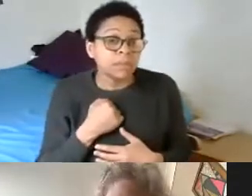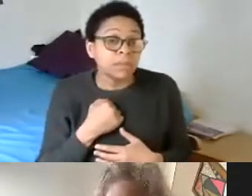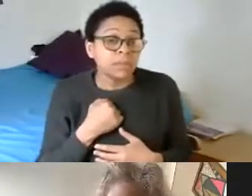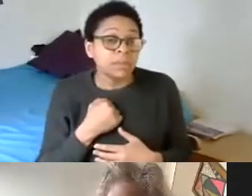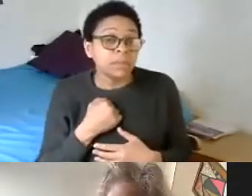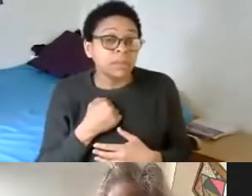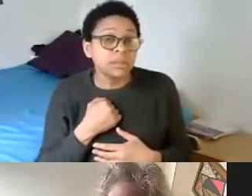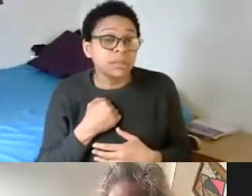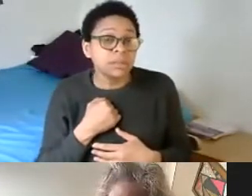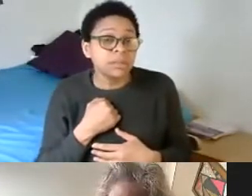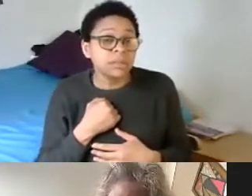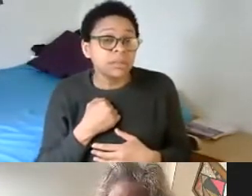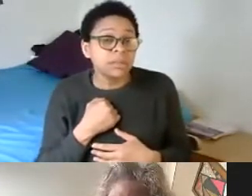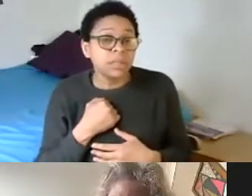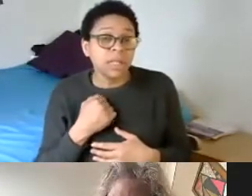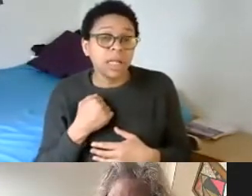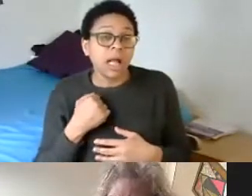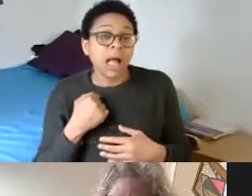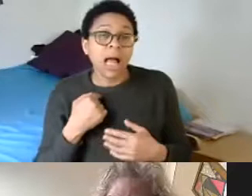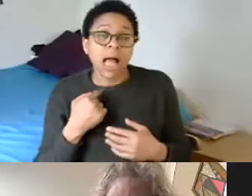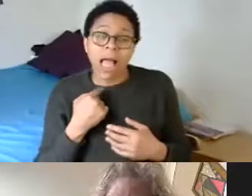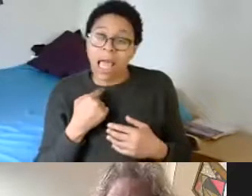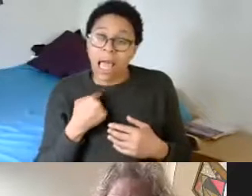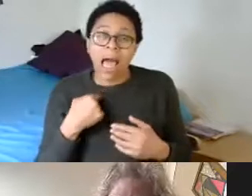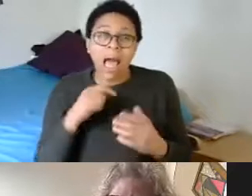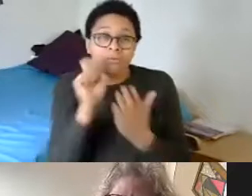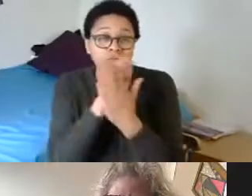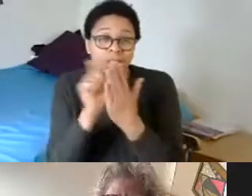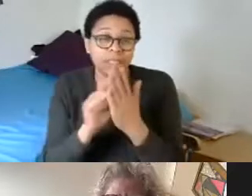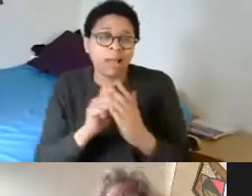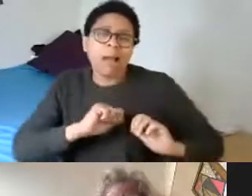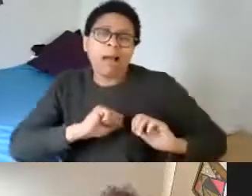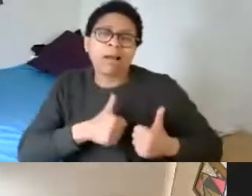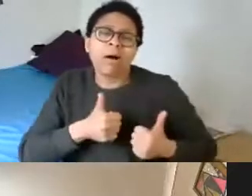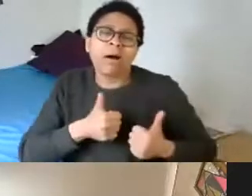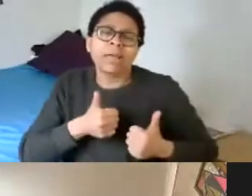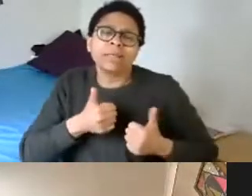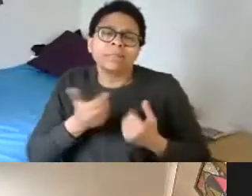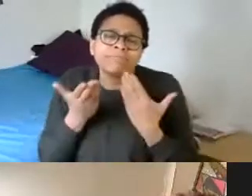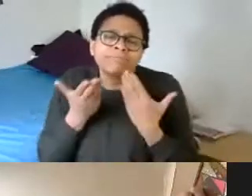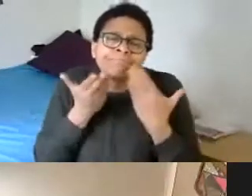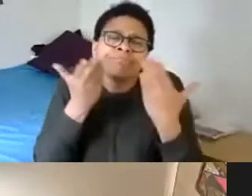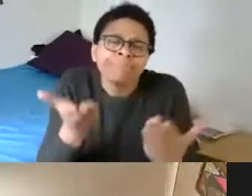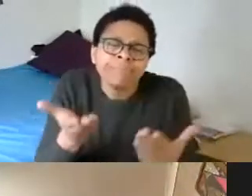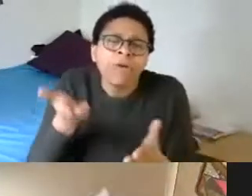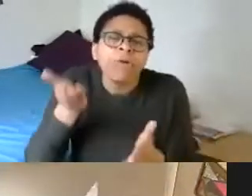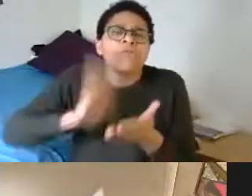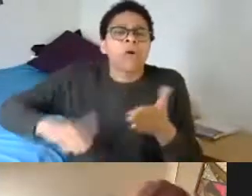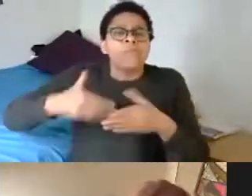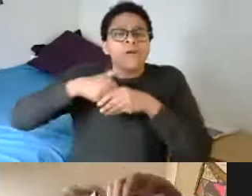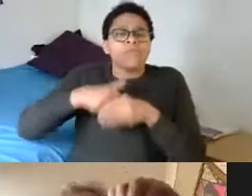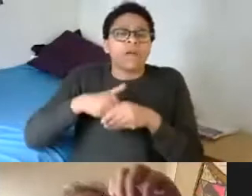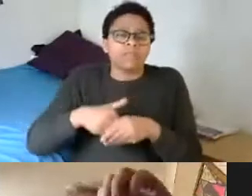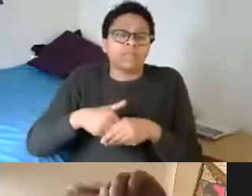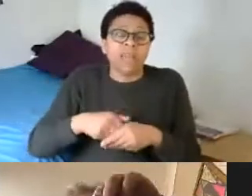says a kind gesture from very dear friends. And one of my friends that sent me that passed away